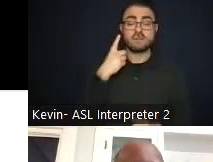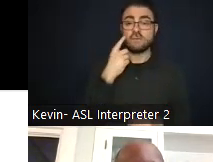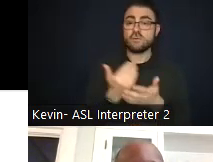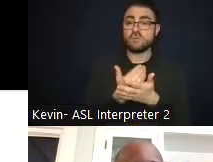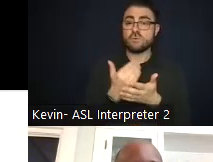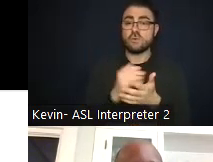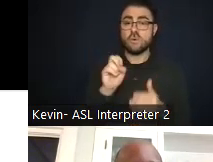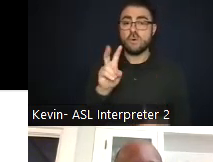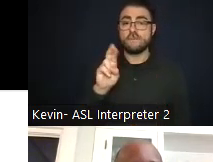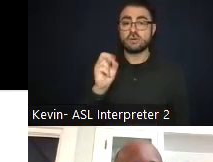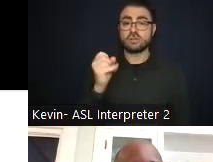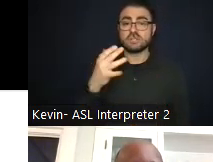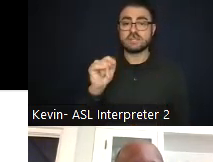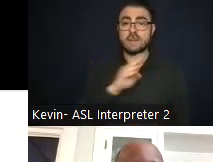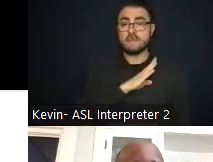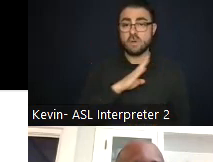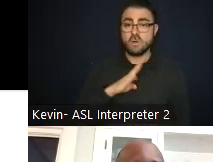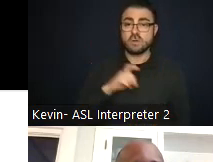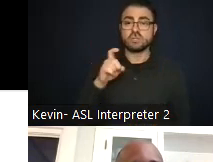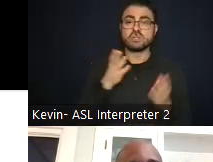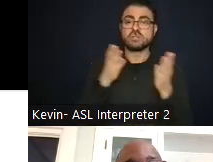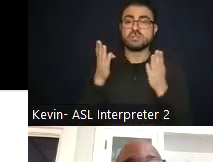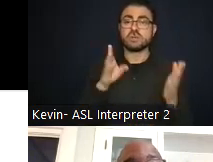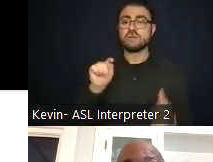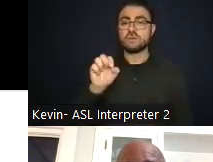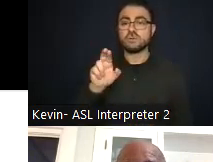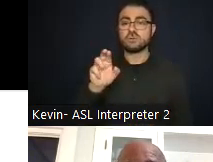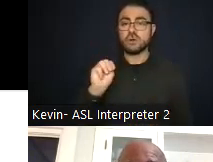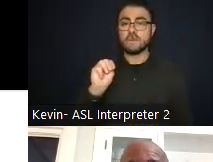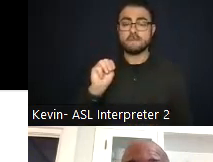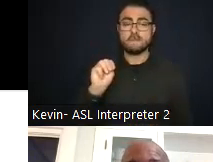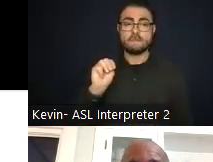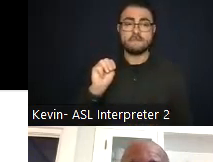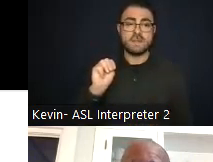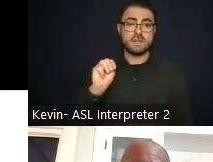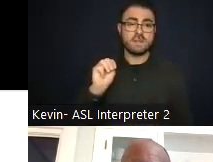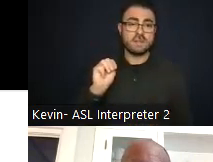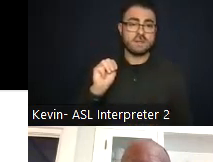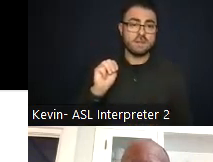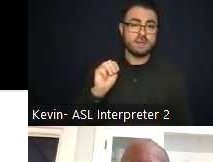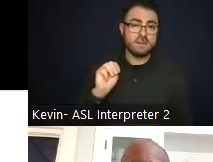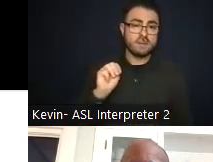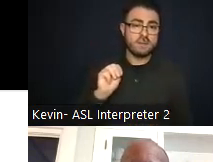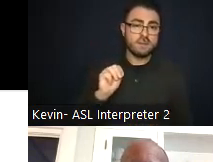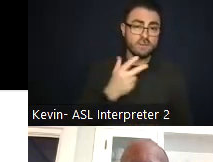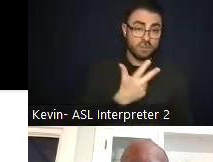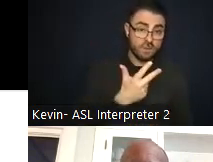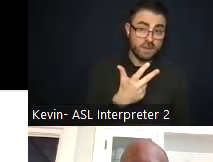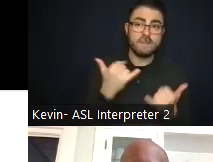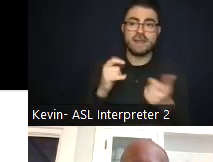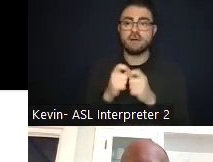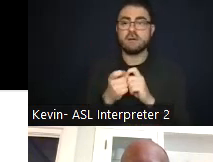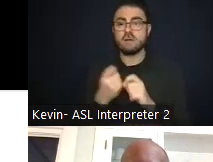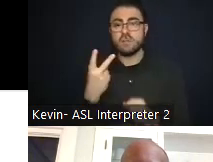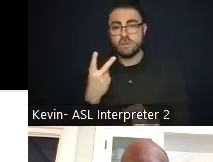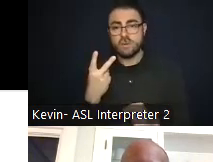Advisory Board shall serve terms of what was 3 and now 2 years with an option to serve